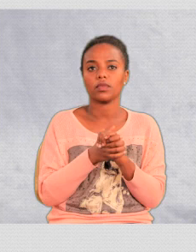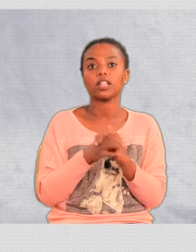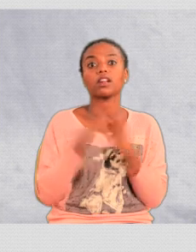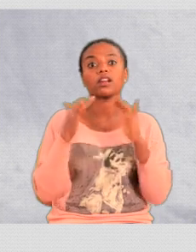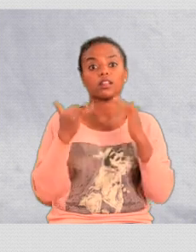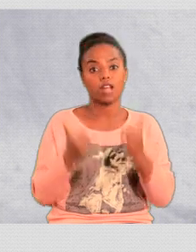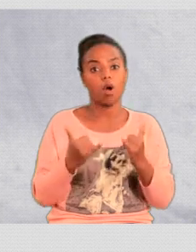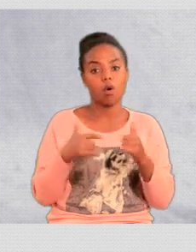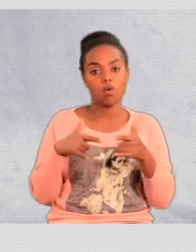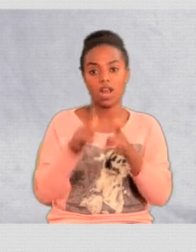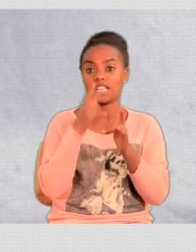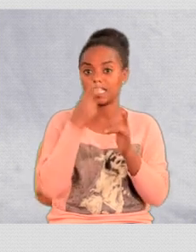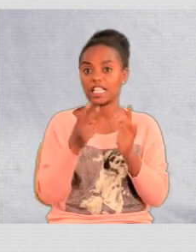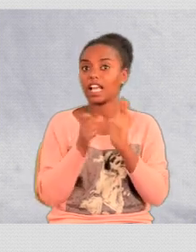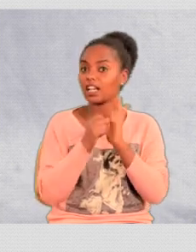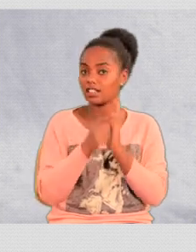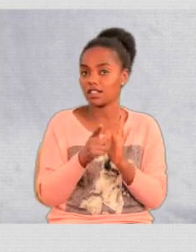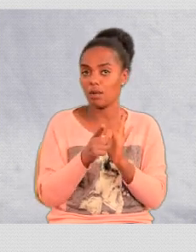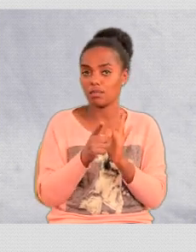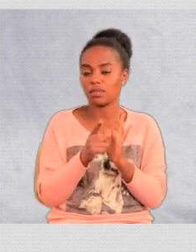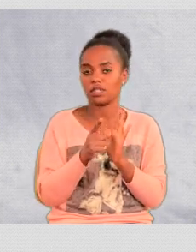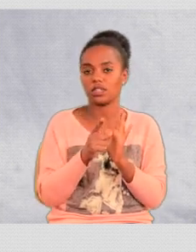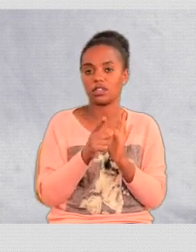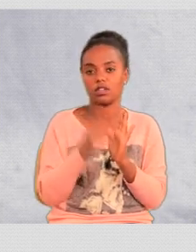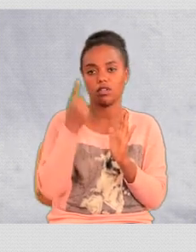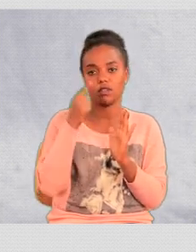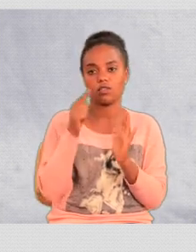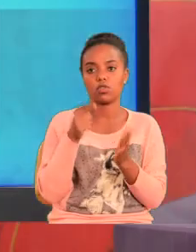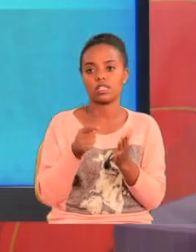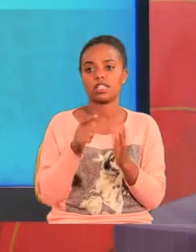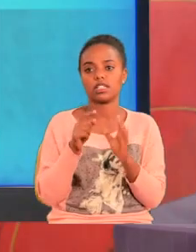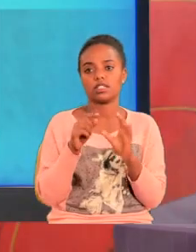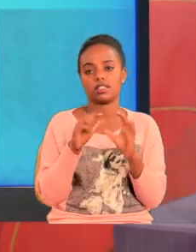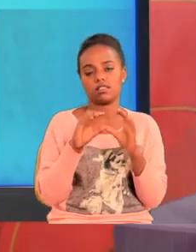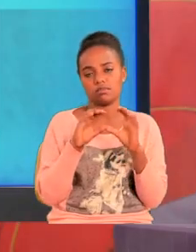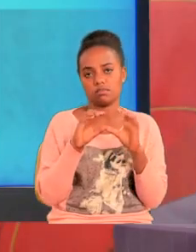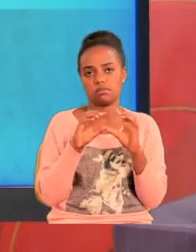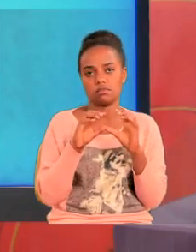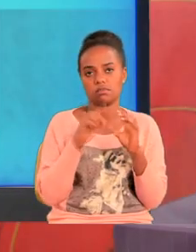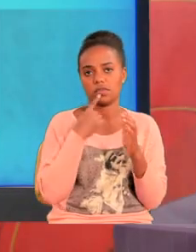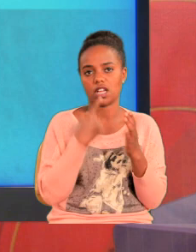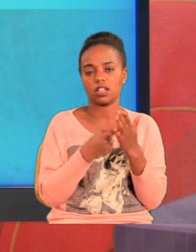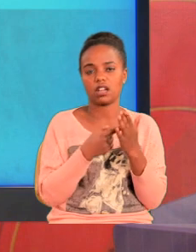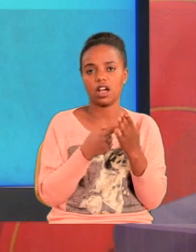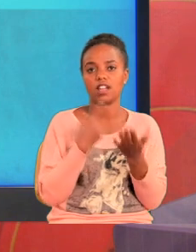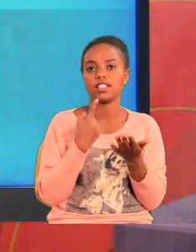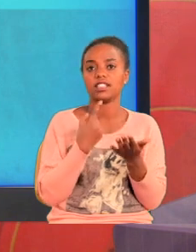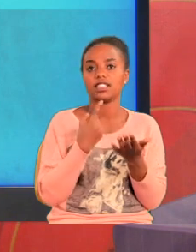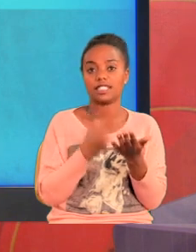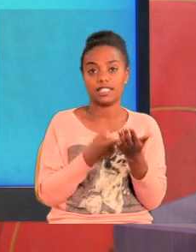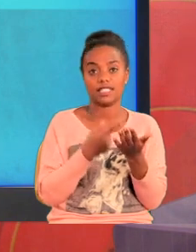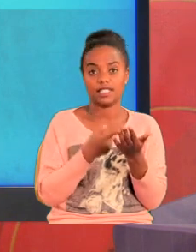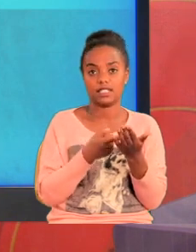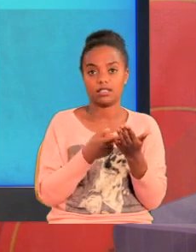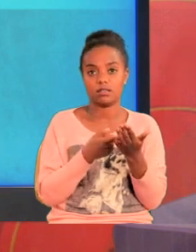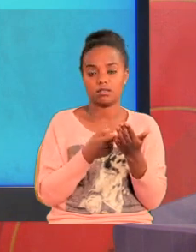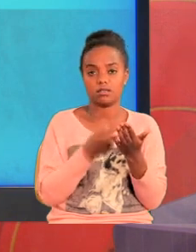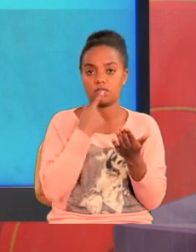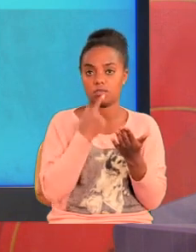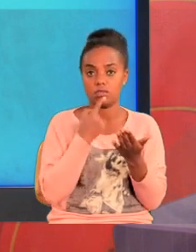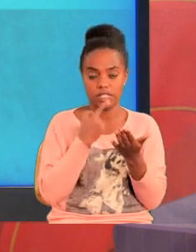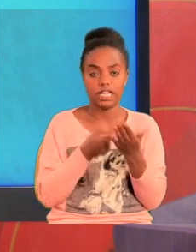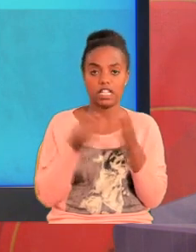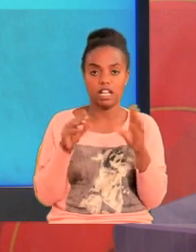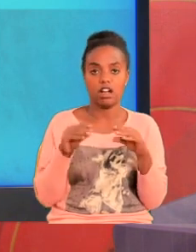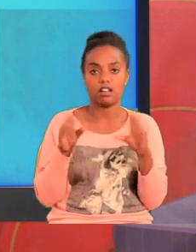let's see example for this data set. This data set is given on